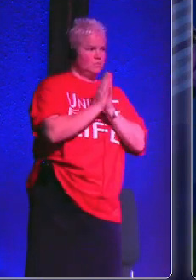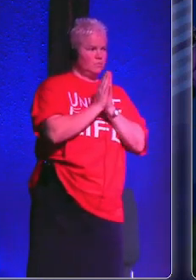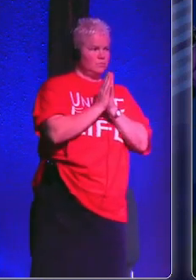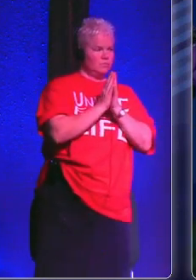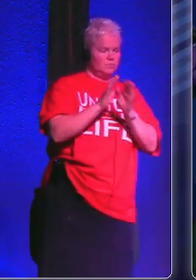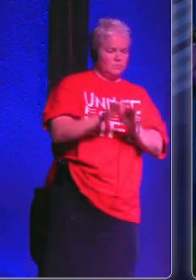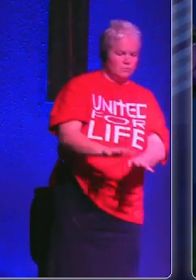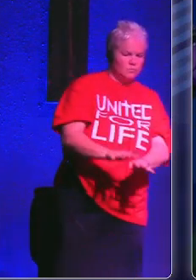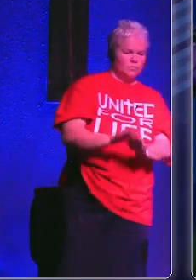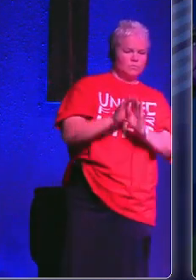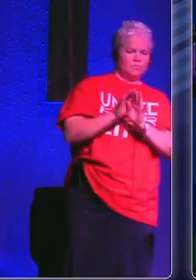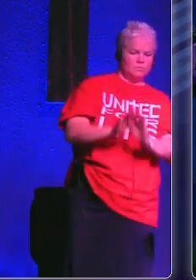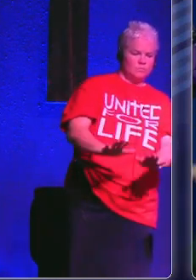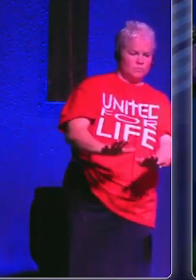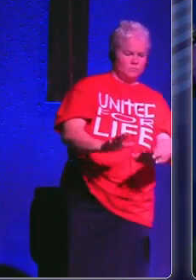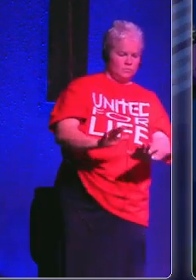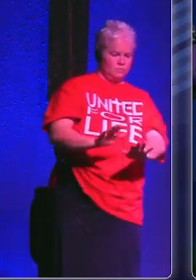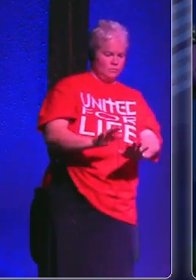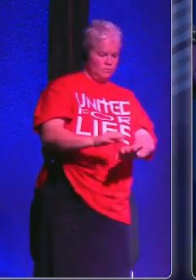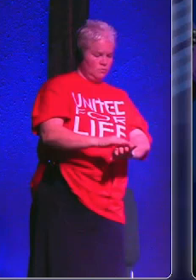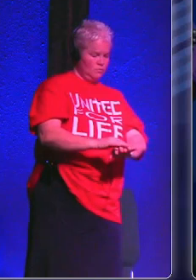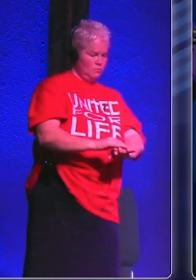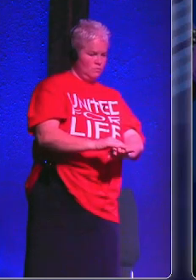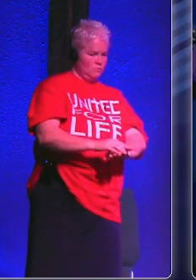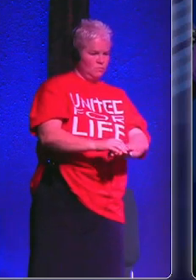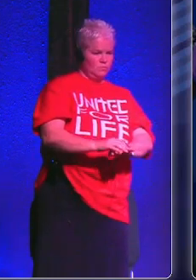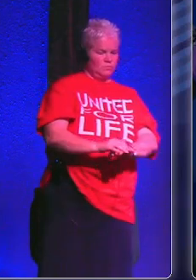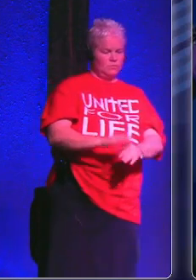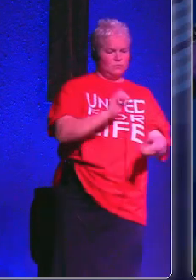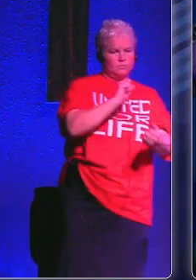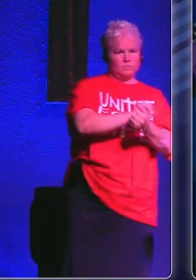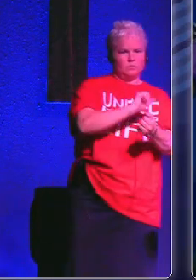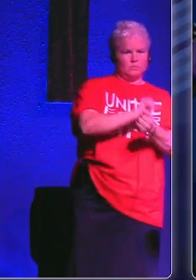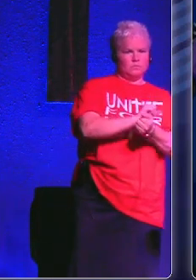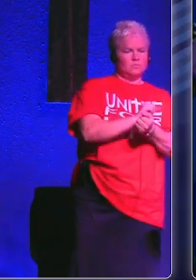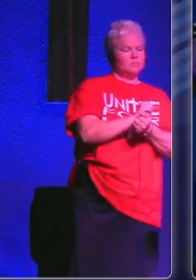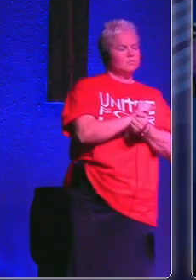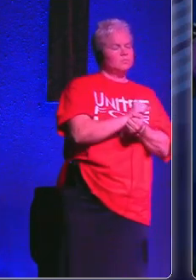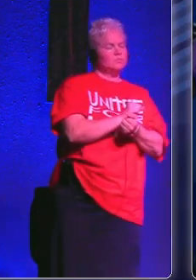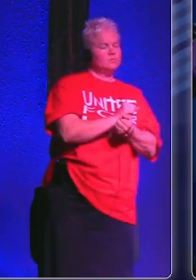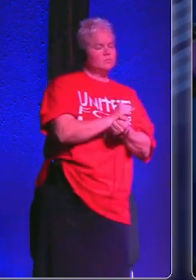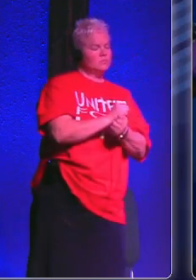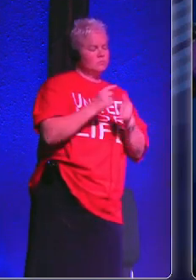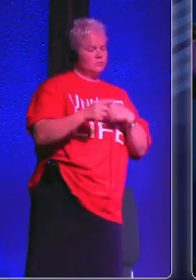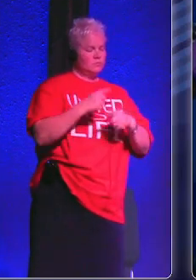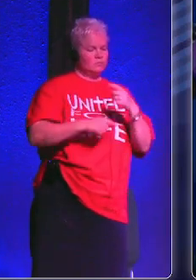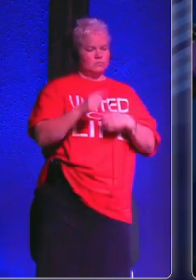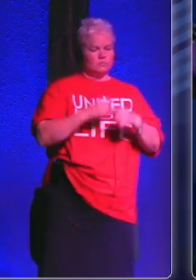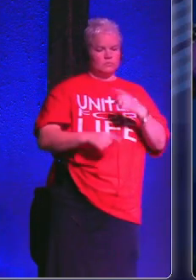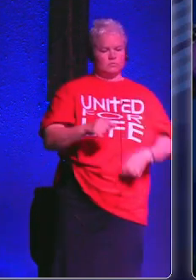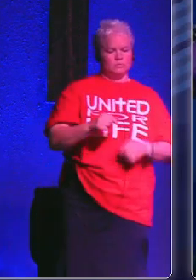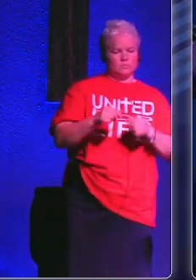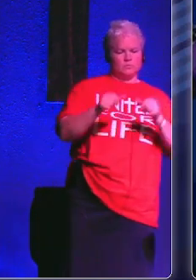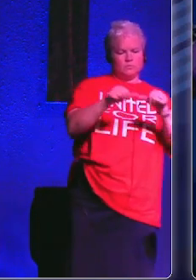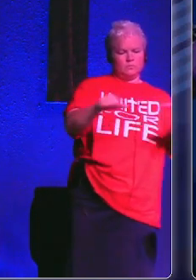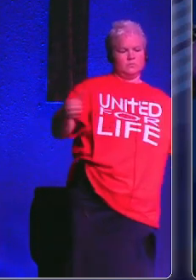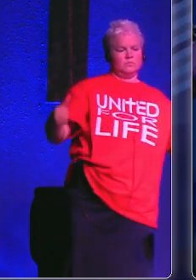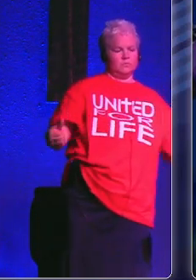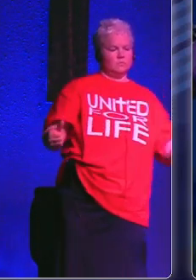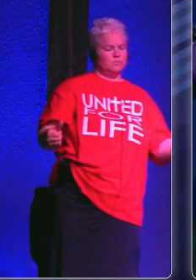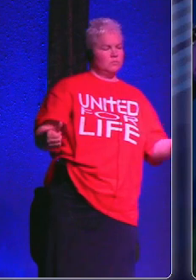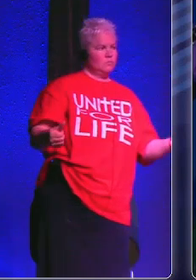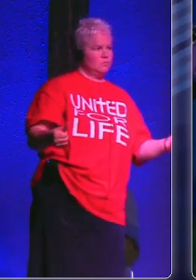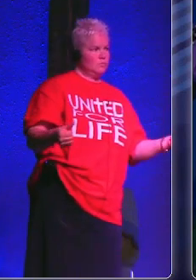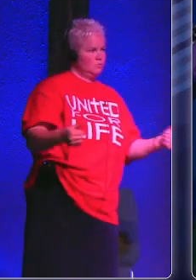in. Put in that effort. Come to the altar. Maybe you've never come to the altar before. It's not an easy thing, I